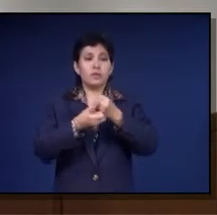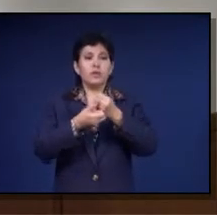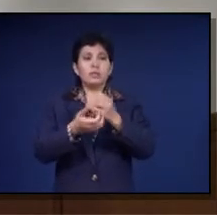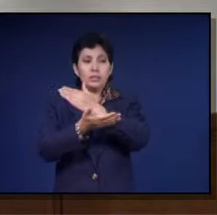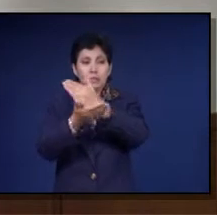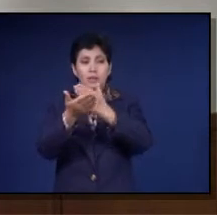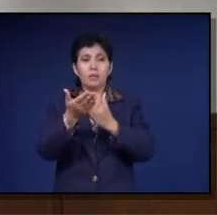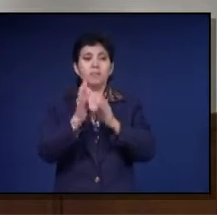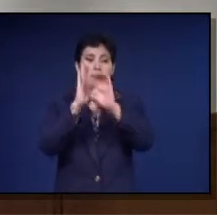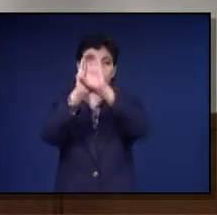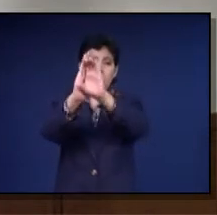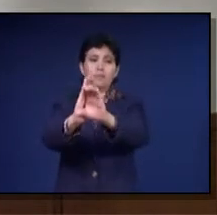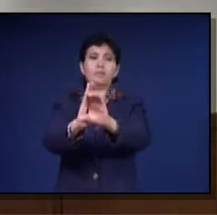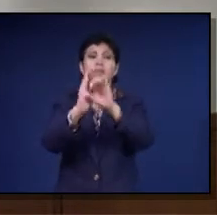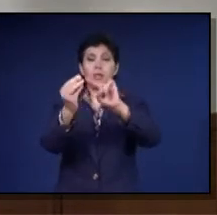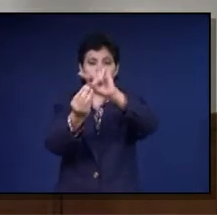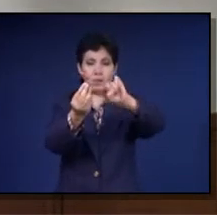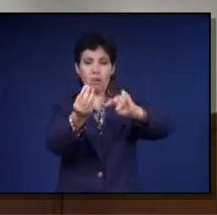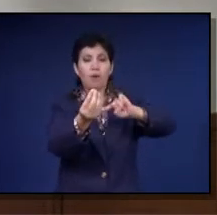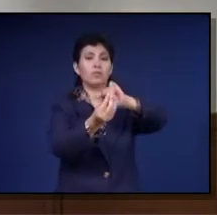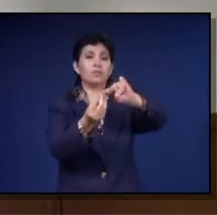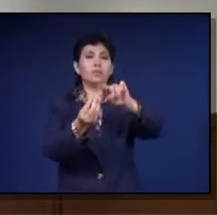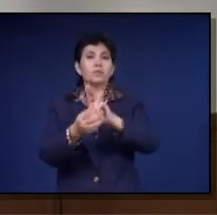sample around your place.